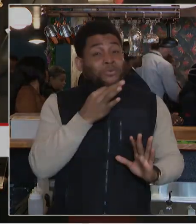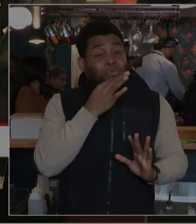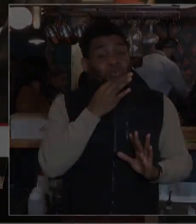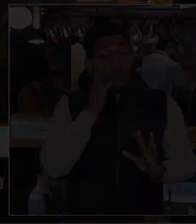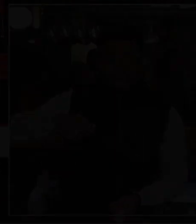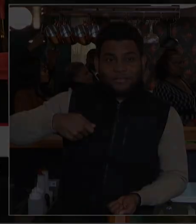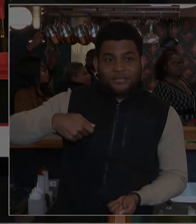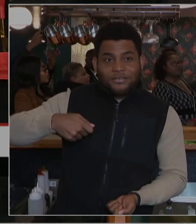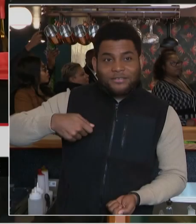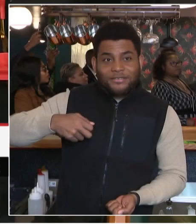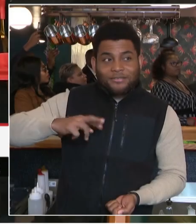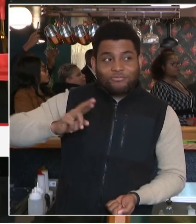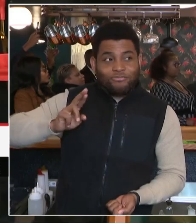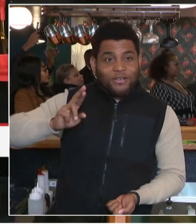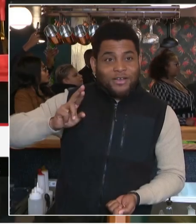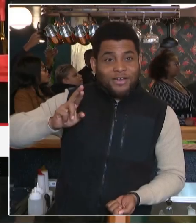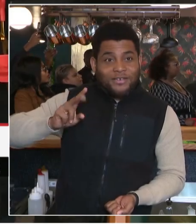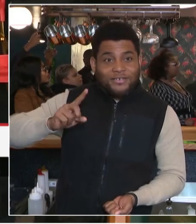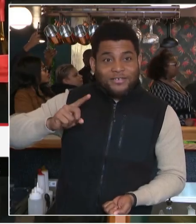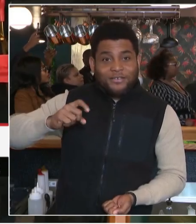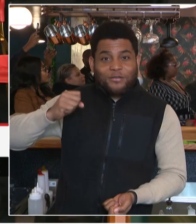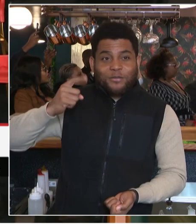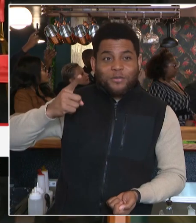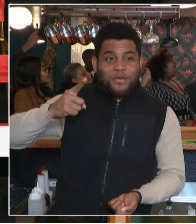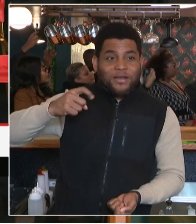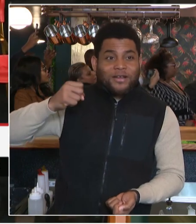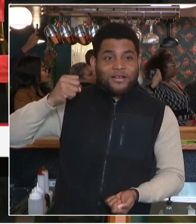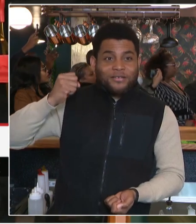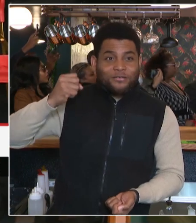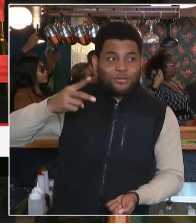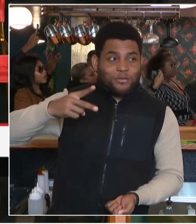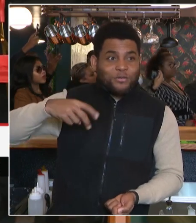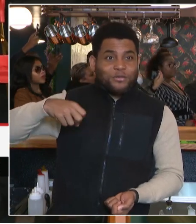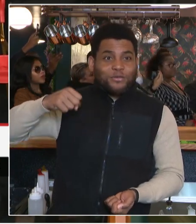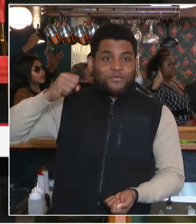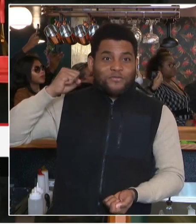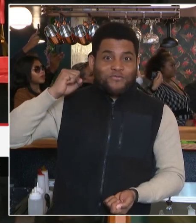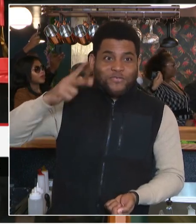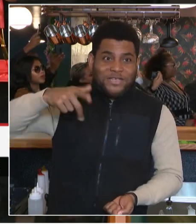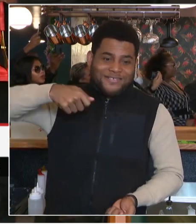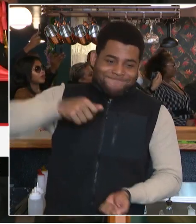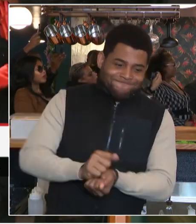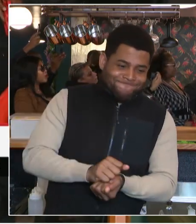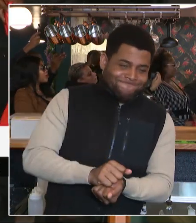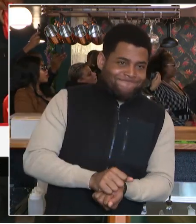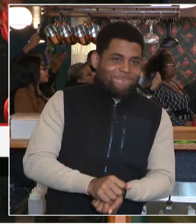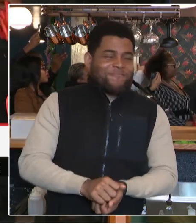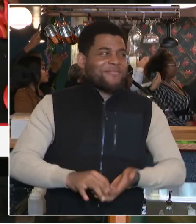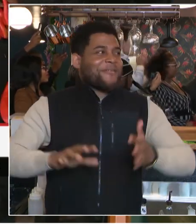questions. Count of 3. 1, 2, 3.